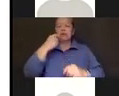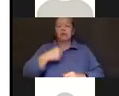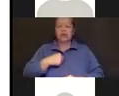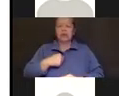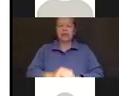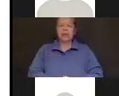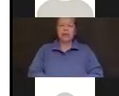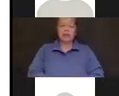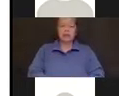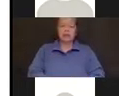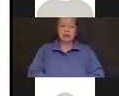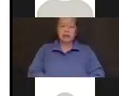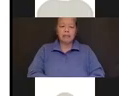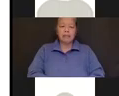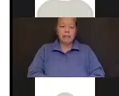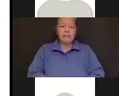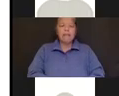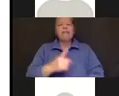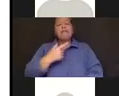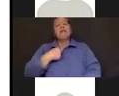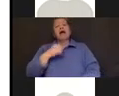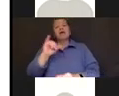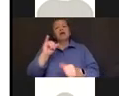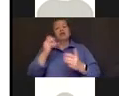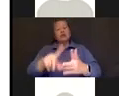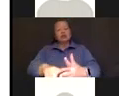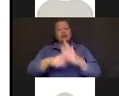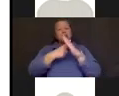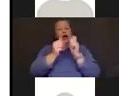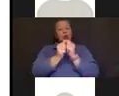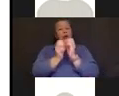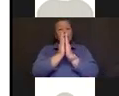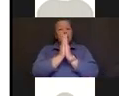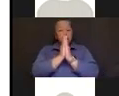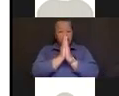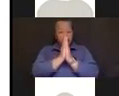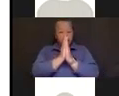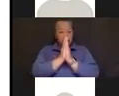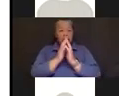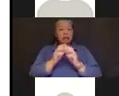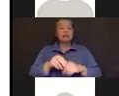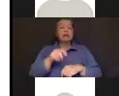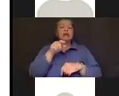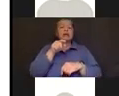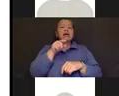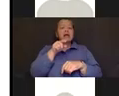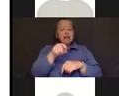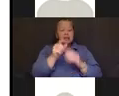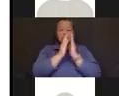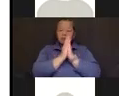Okay. I would also like to open us up in prayer. This is an